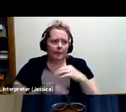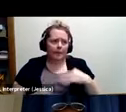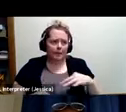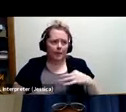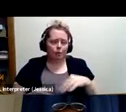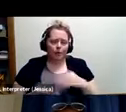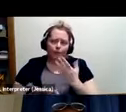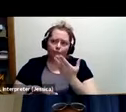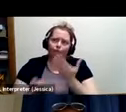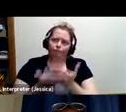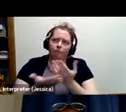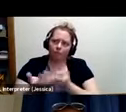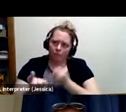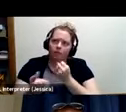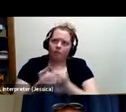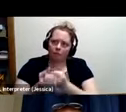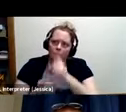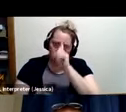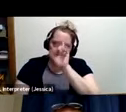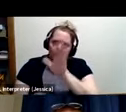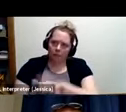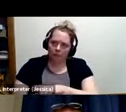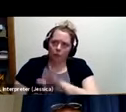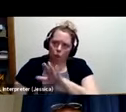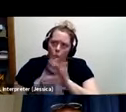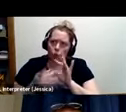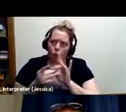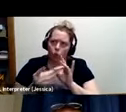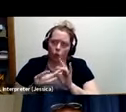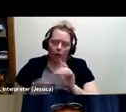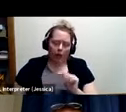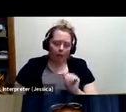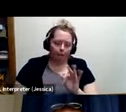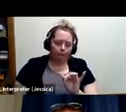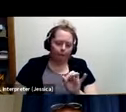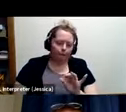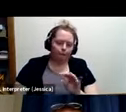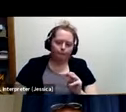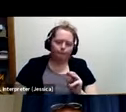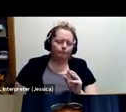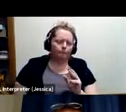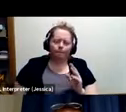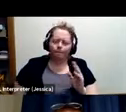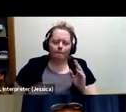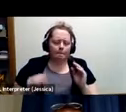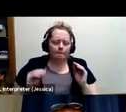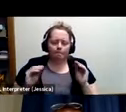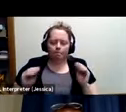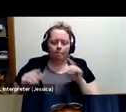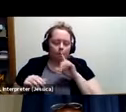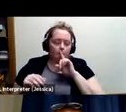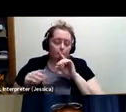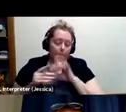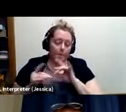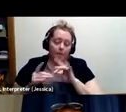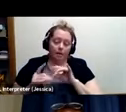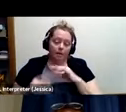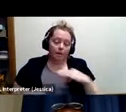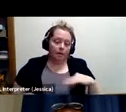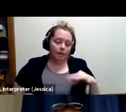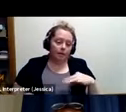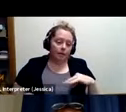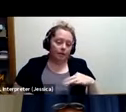have affirming rehabs in Pittsburgh because we know what's going on. Us that service our communities,